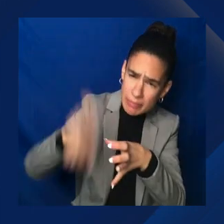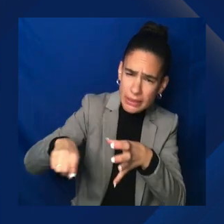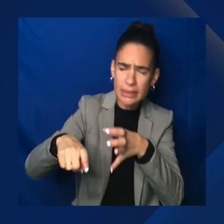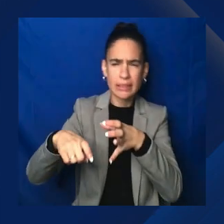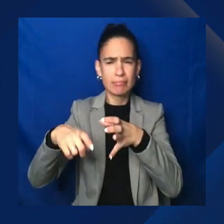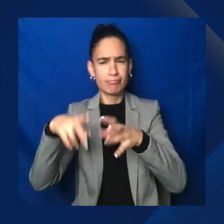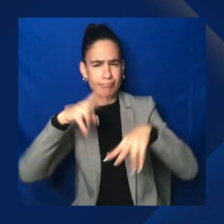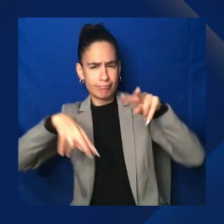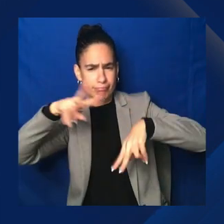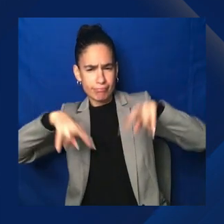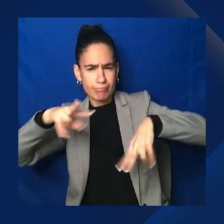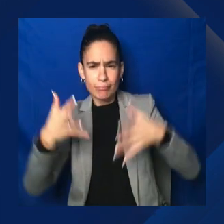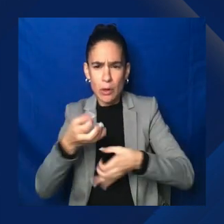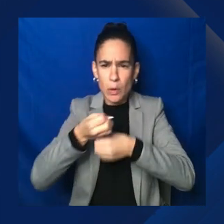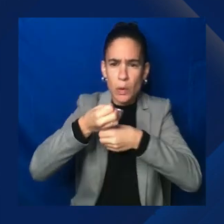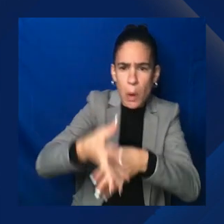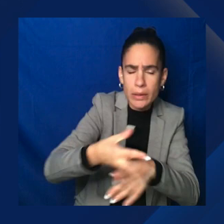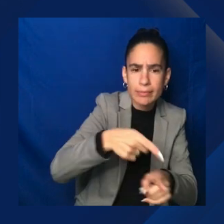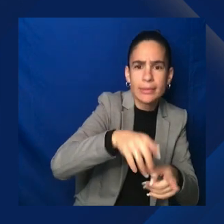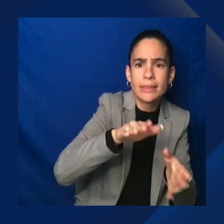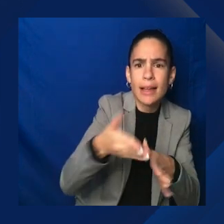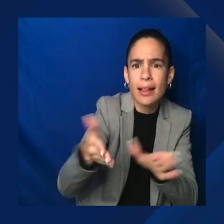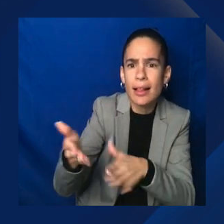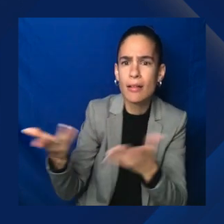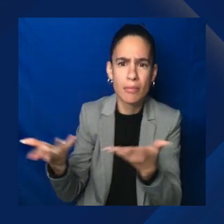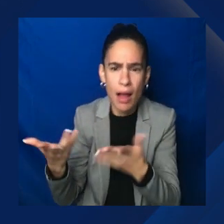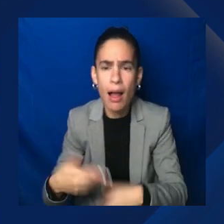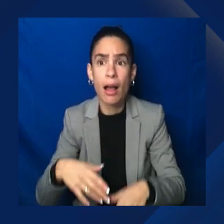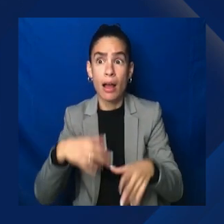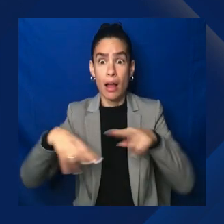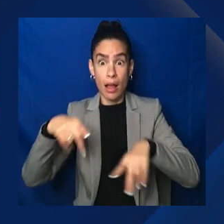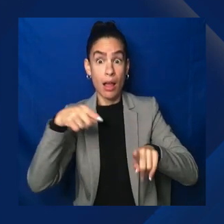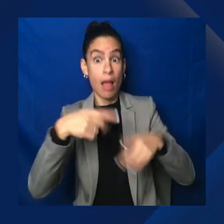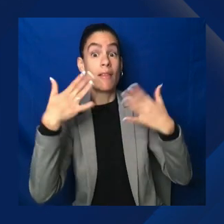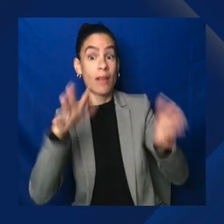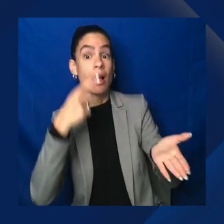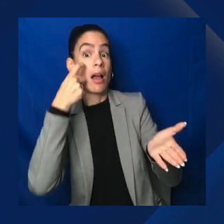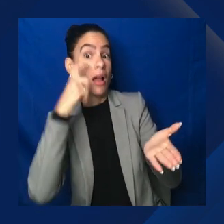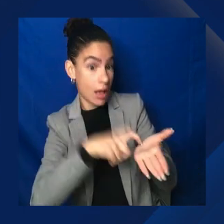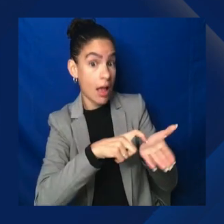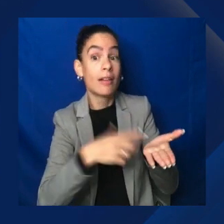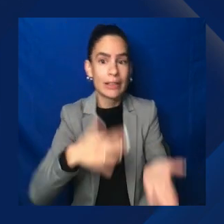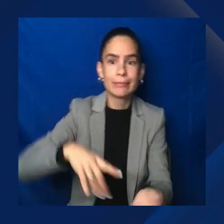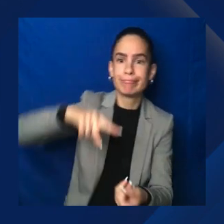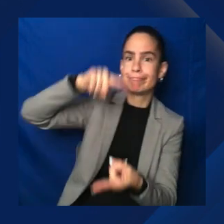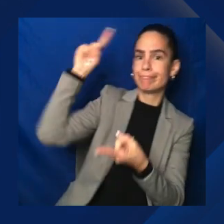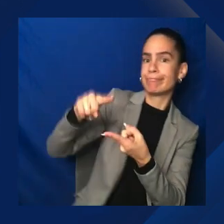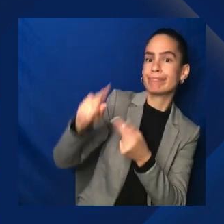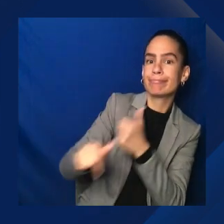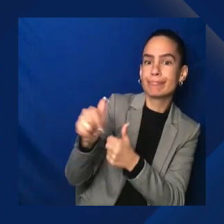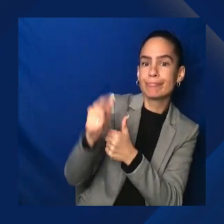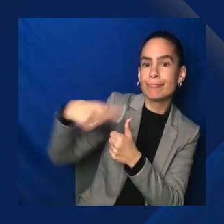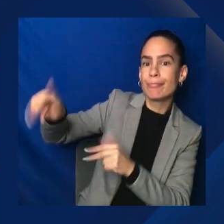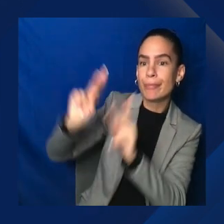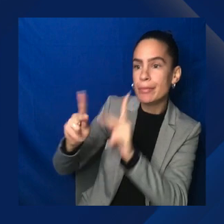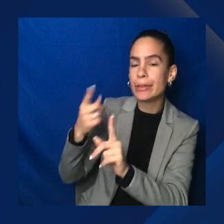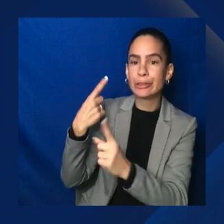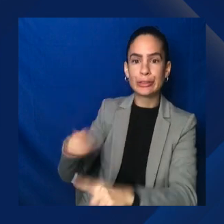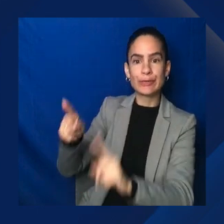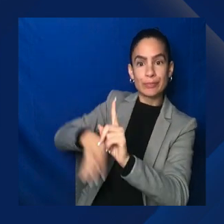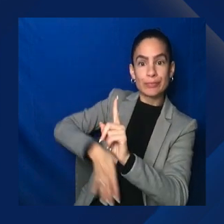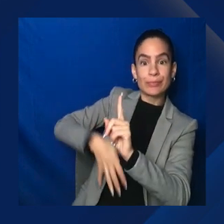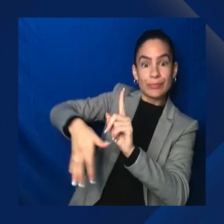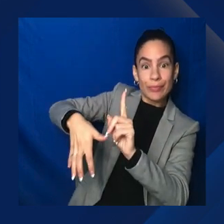to reduce the risk of harms to people during pregnancy and in the year afterward. Build Back Better will support work at